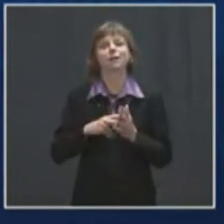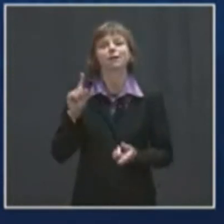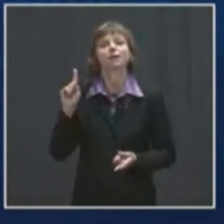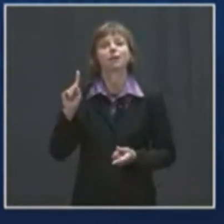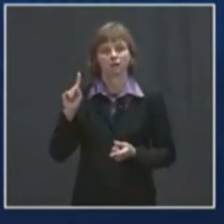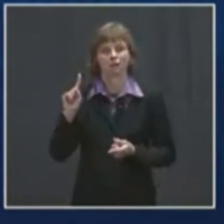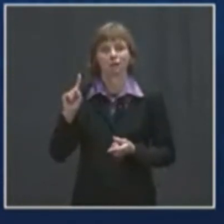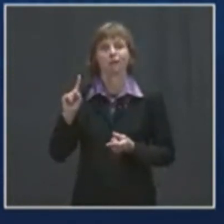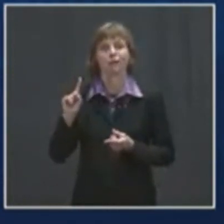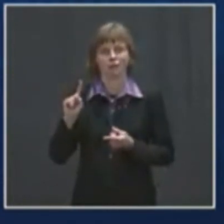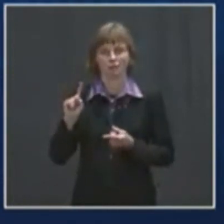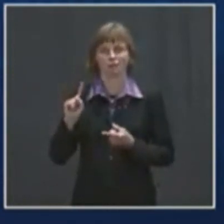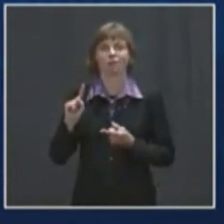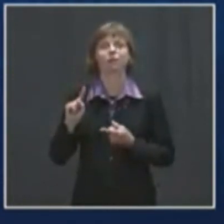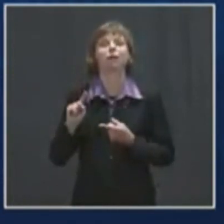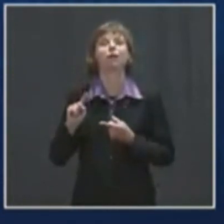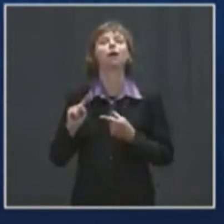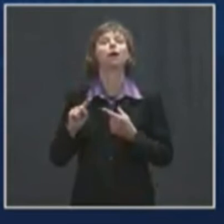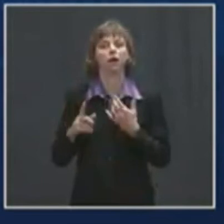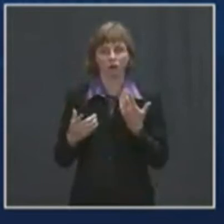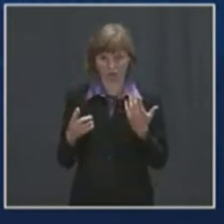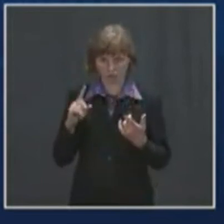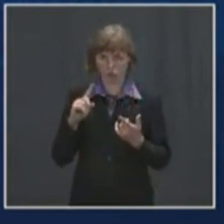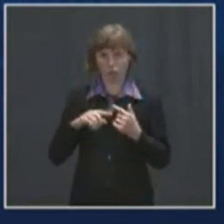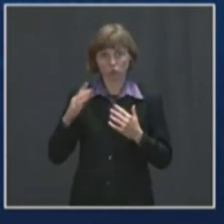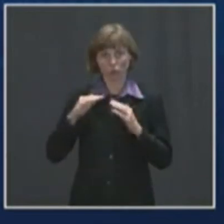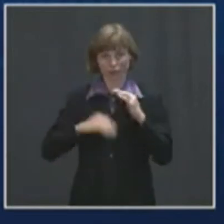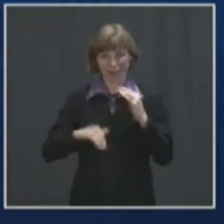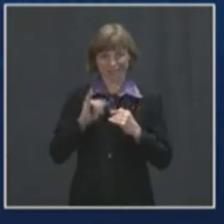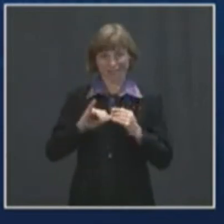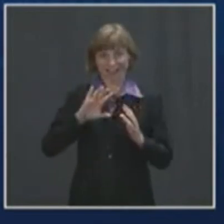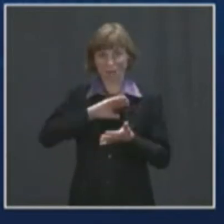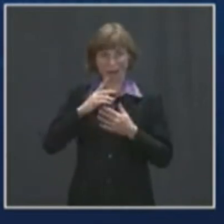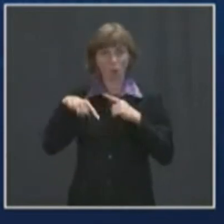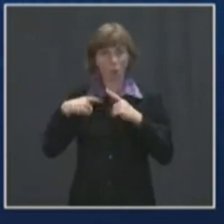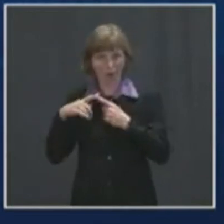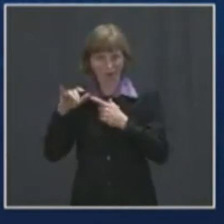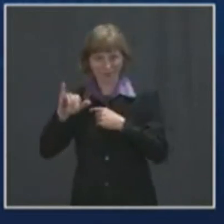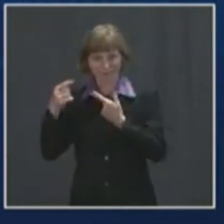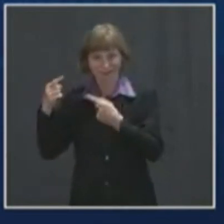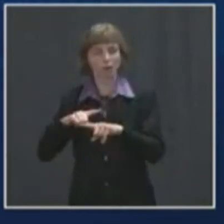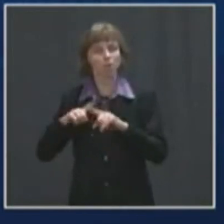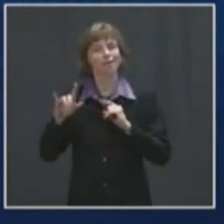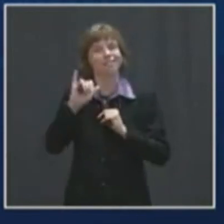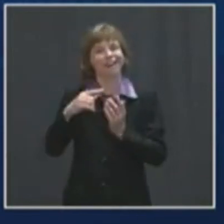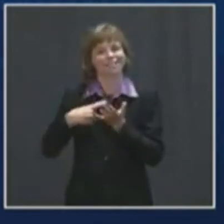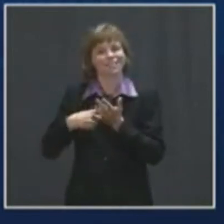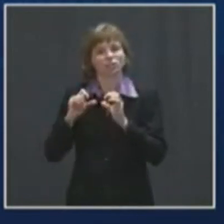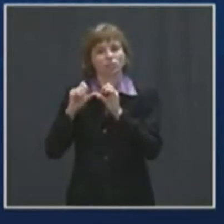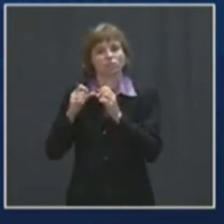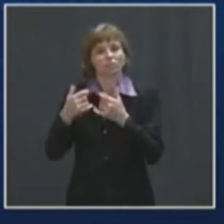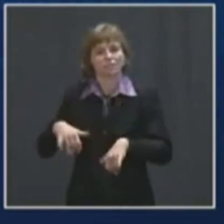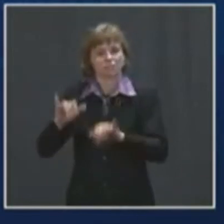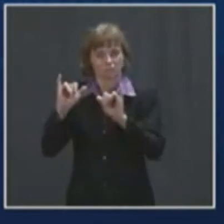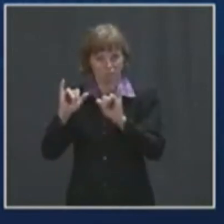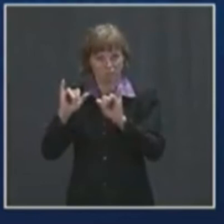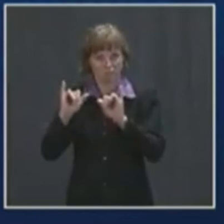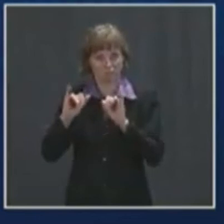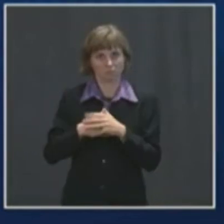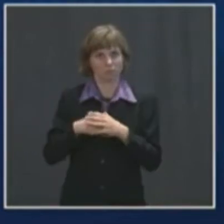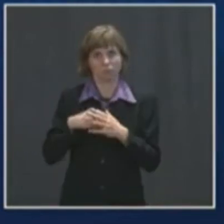that amount at whatever the cutoff is. But those are ongoing discussions, and a final decision hasn't been made. Secondly, there has been a lot of